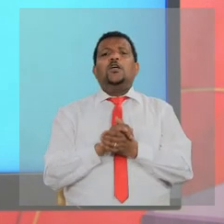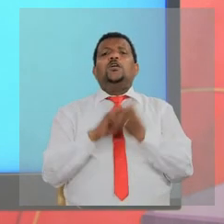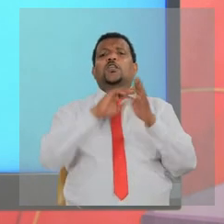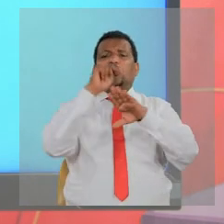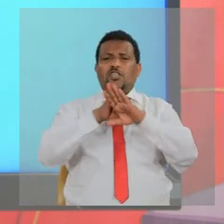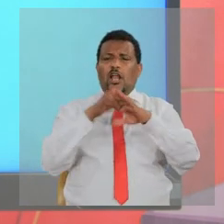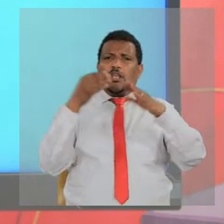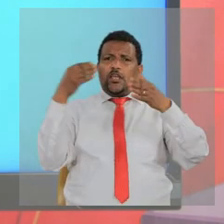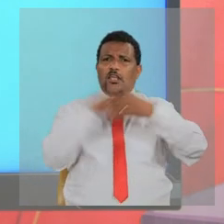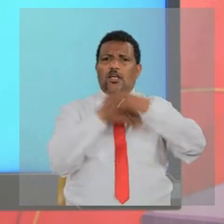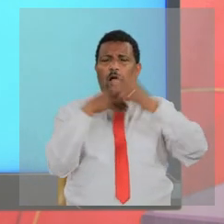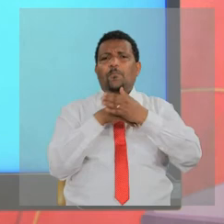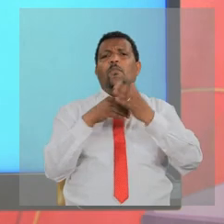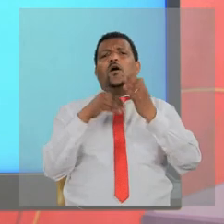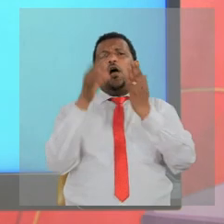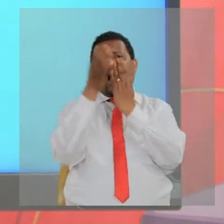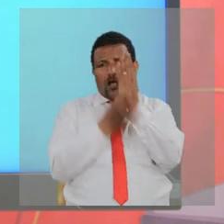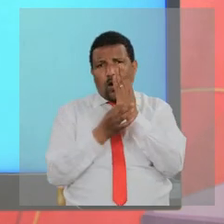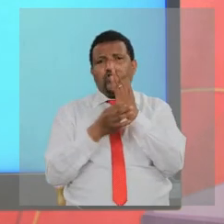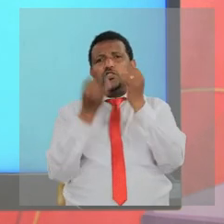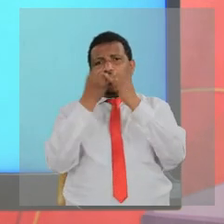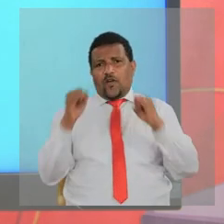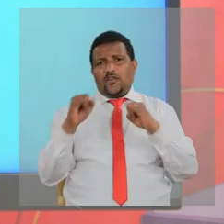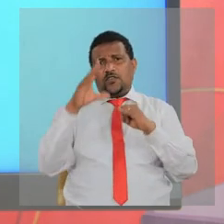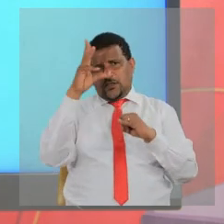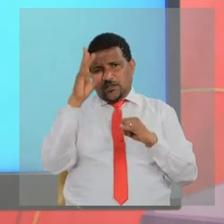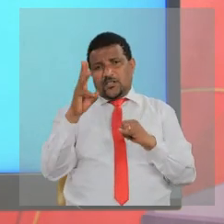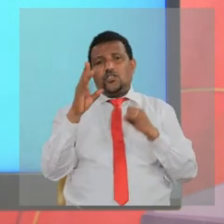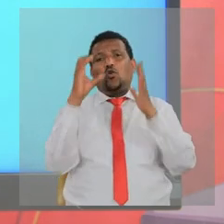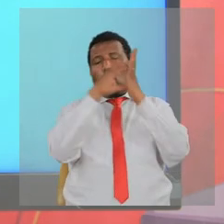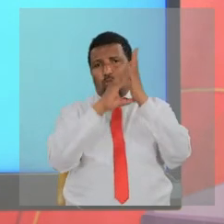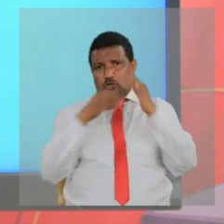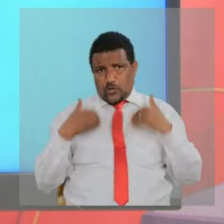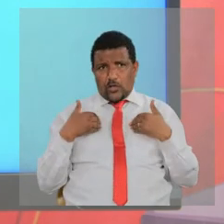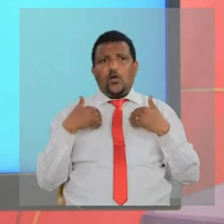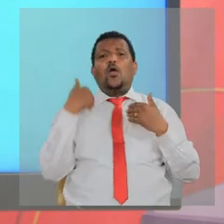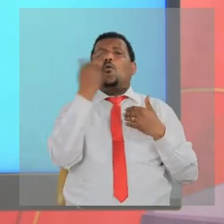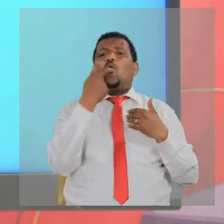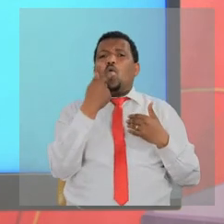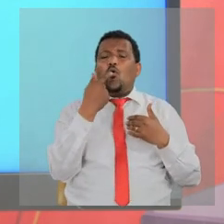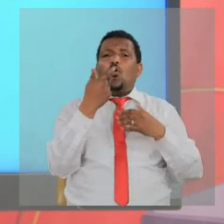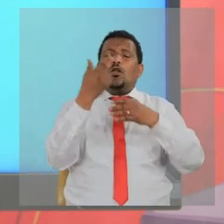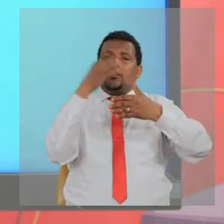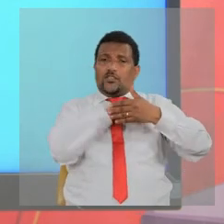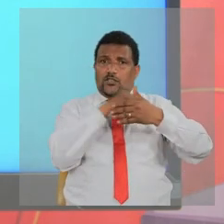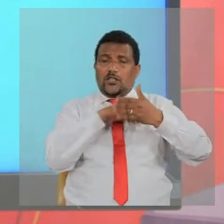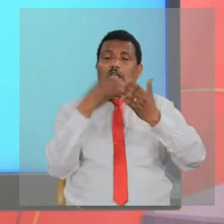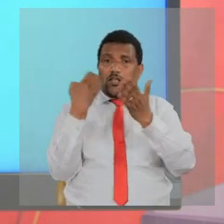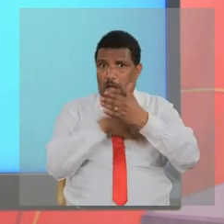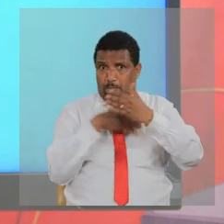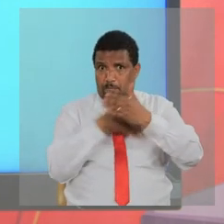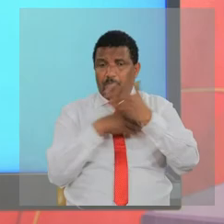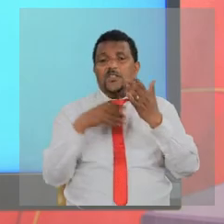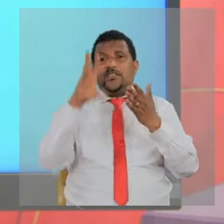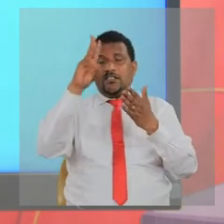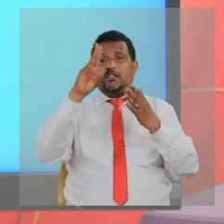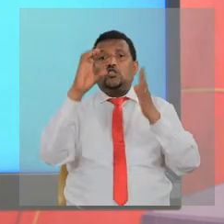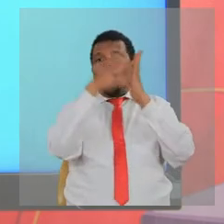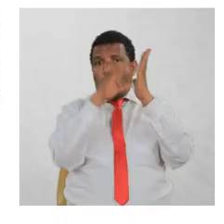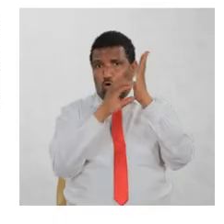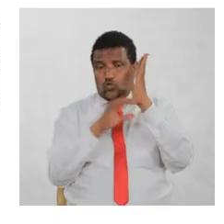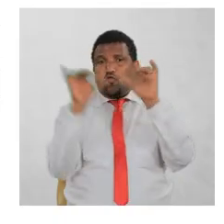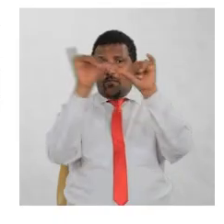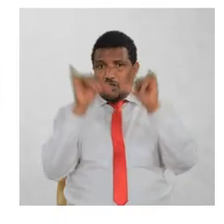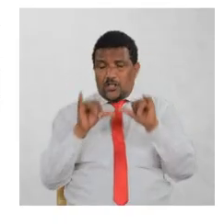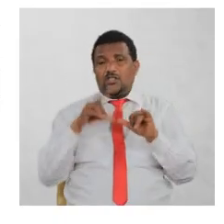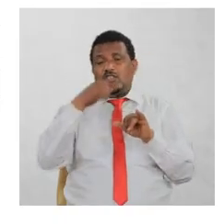accounts divide the national income into six components depending on who earns the income. So the six components of